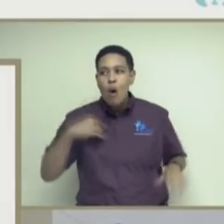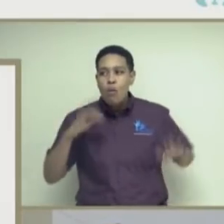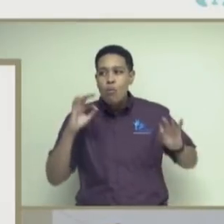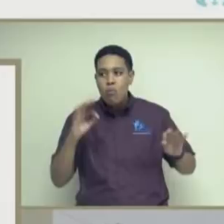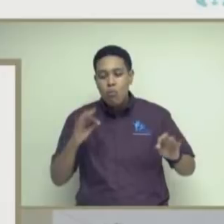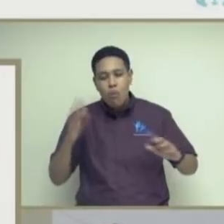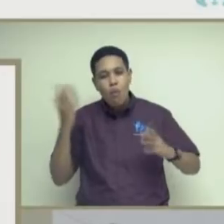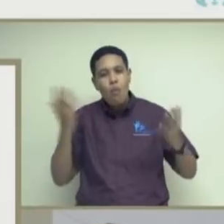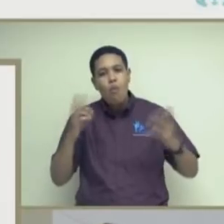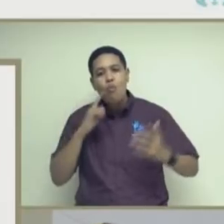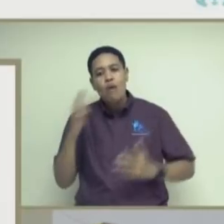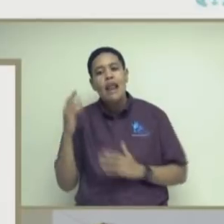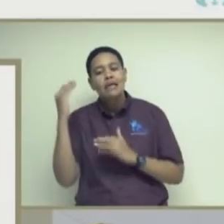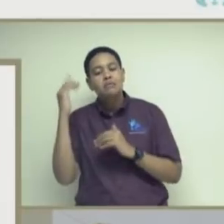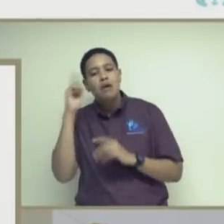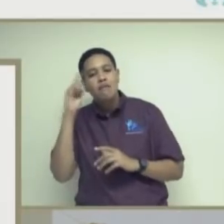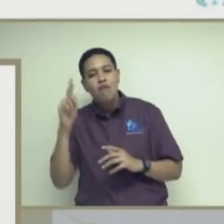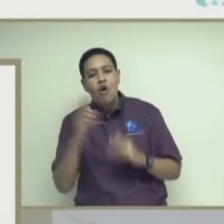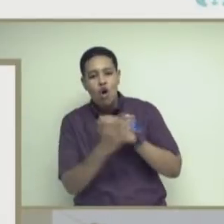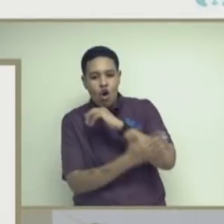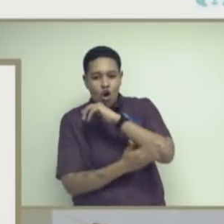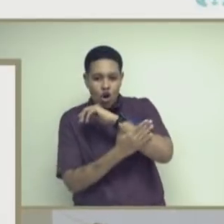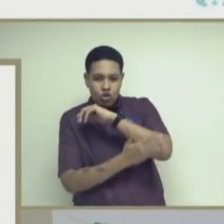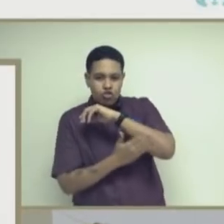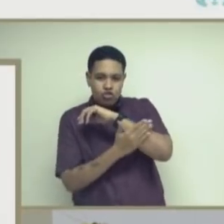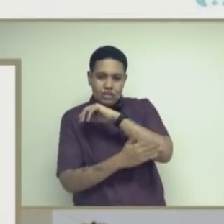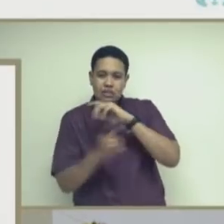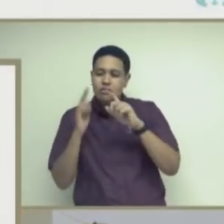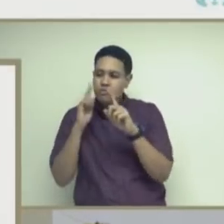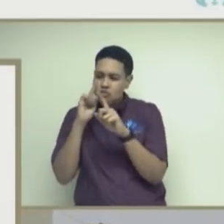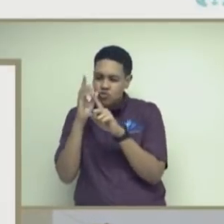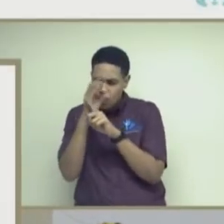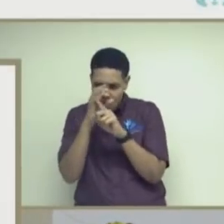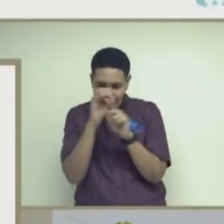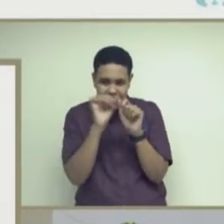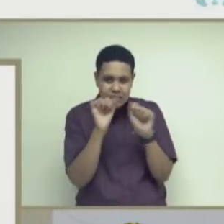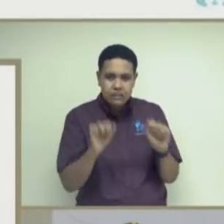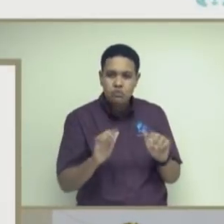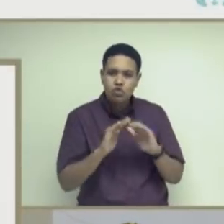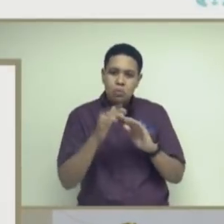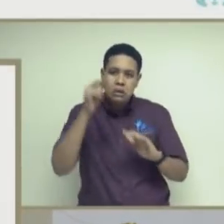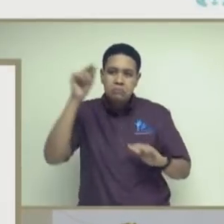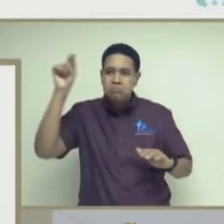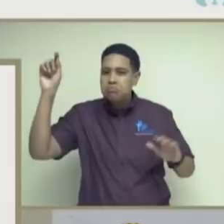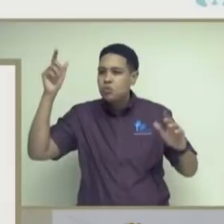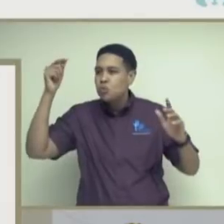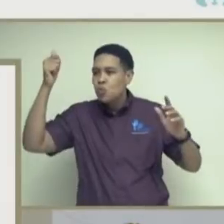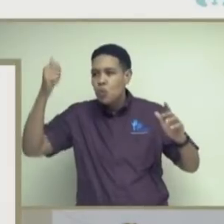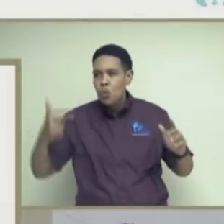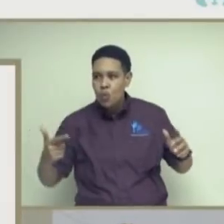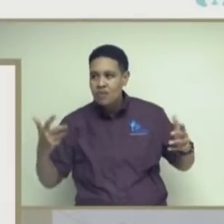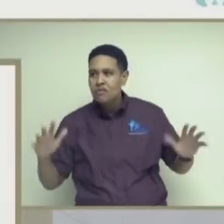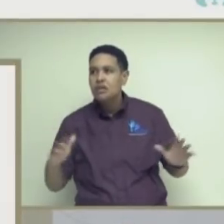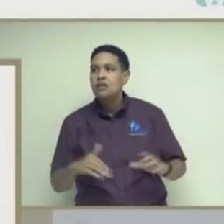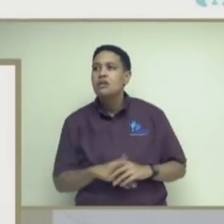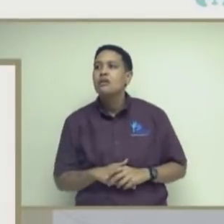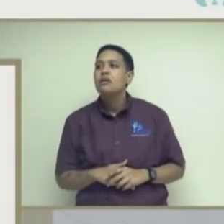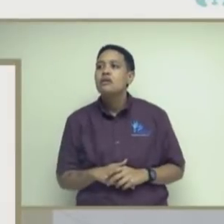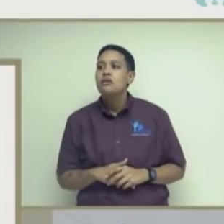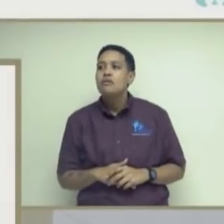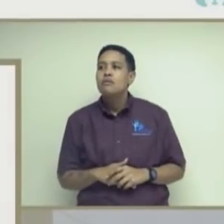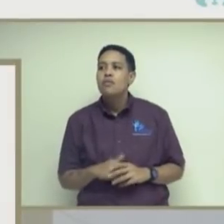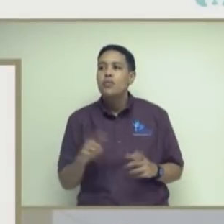is expected for countries' surveillance systems to do. So when